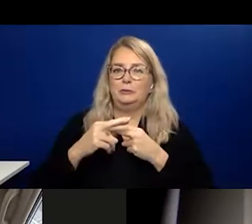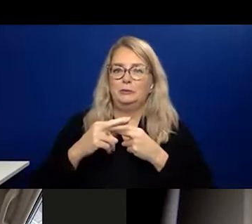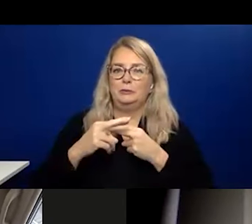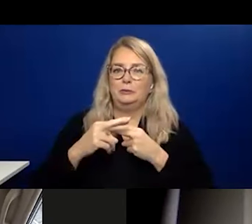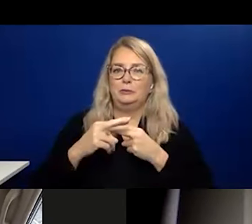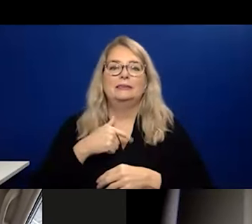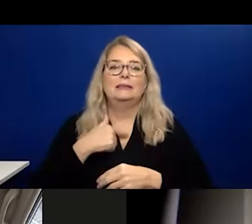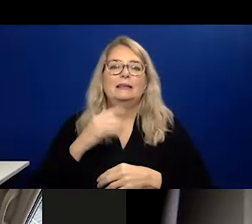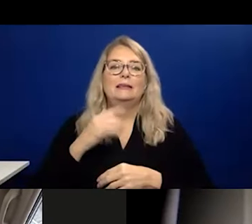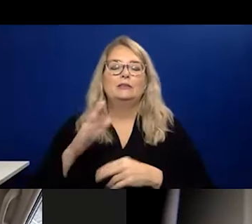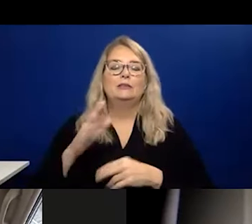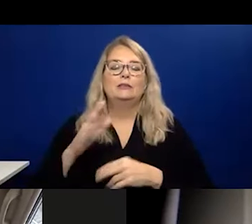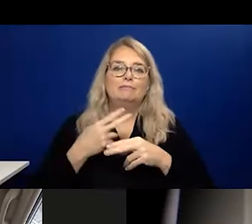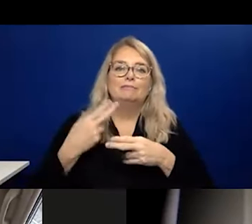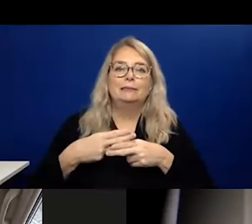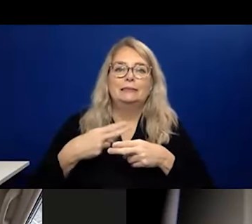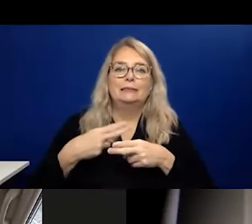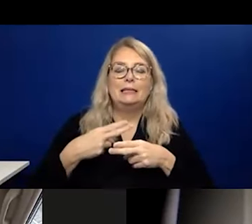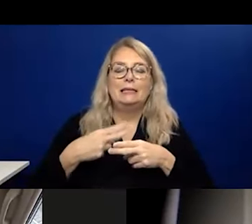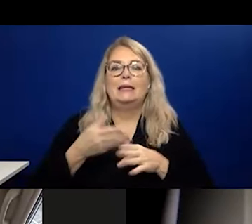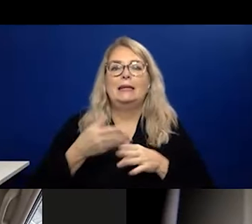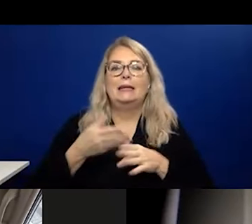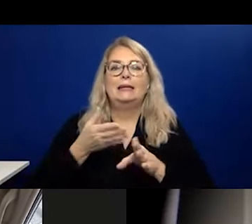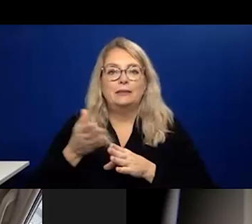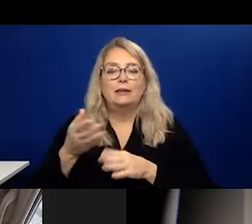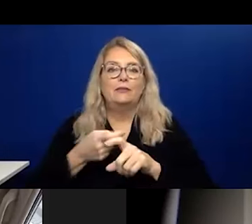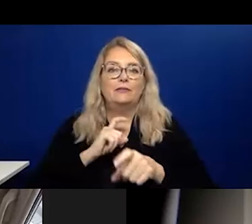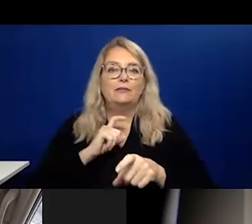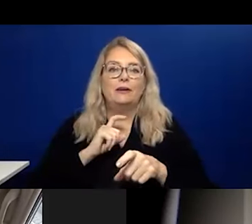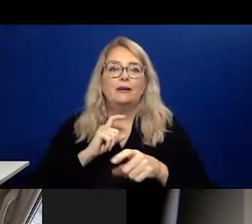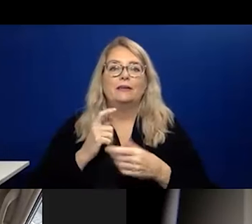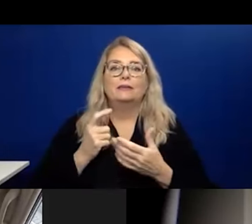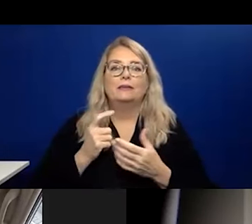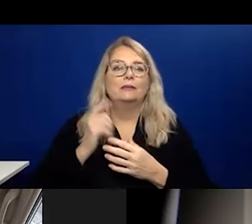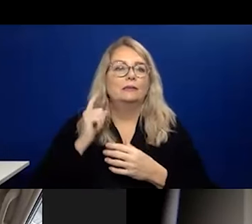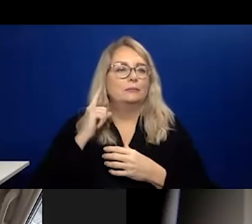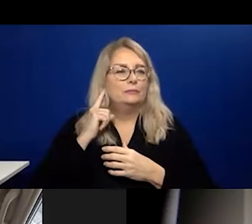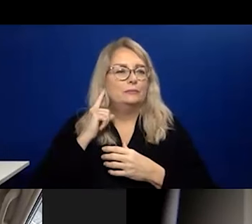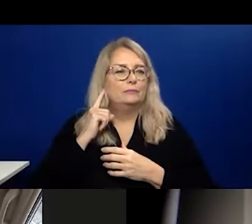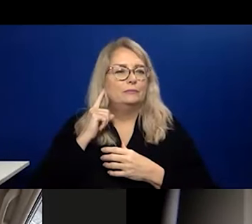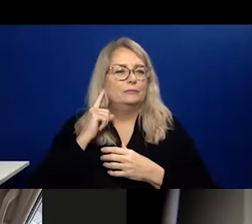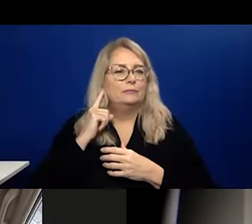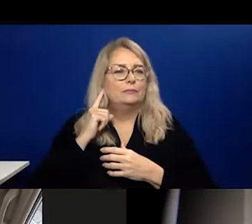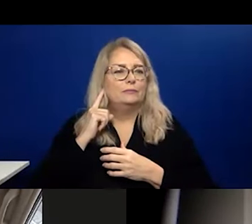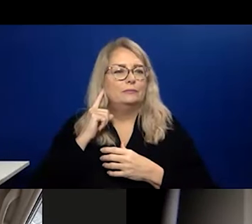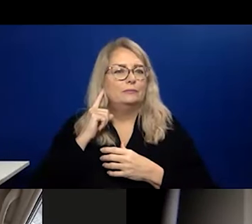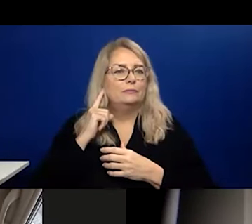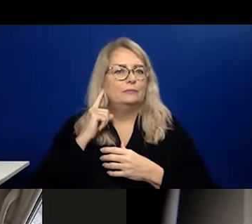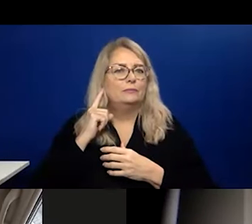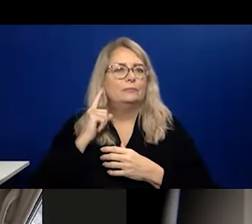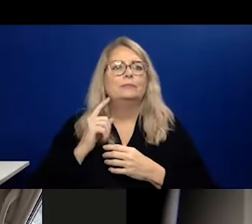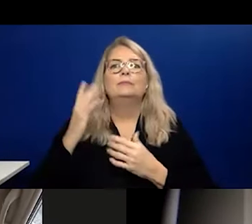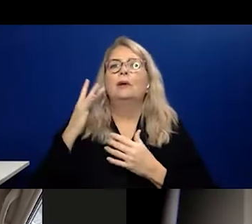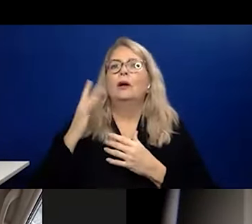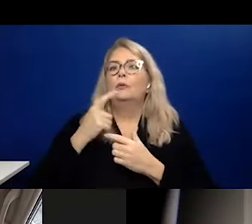the area you're from, and what was your interest in coming into this topic today? And then we'll